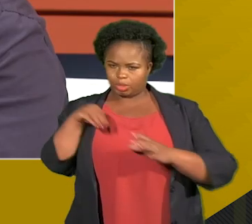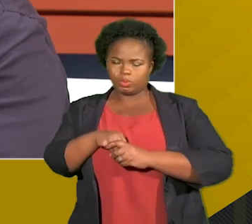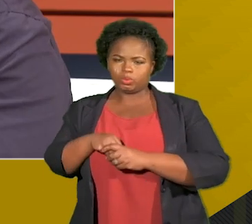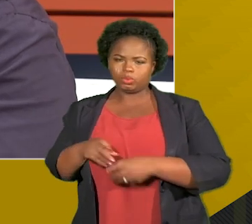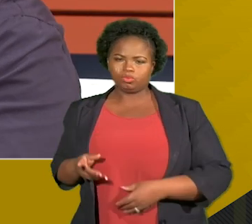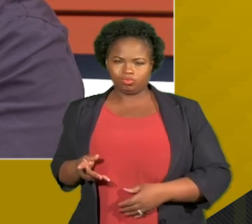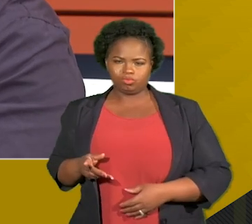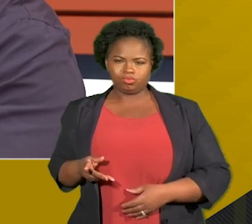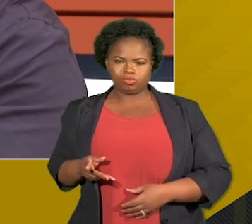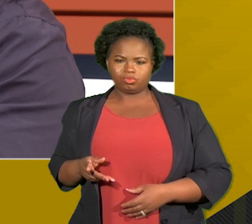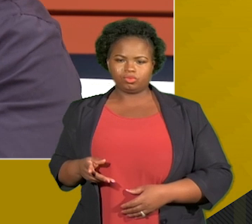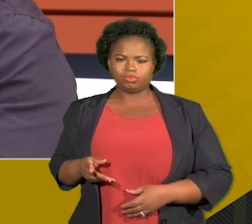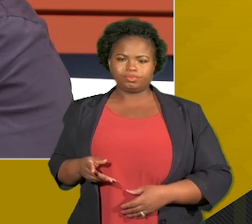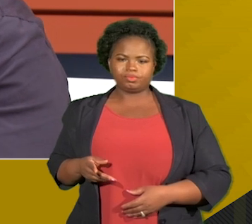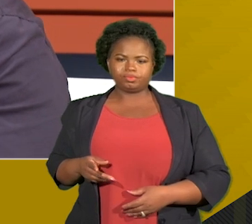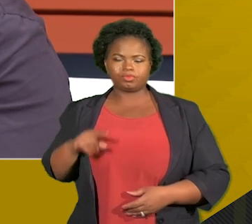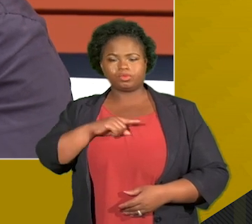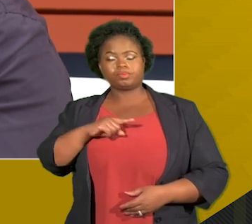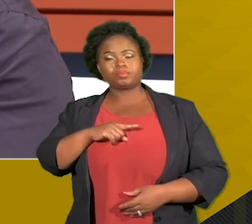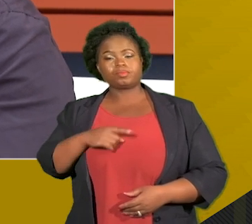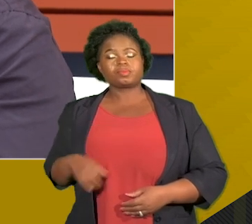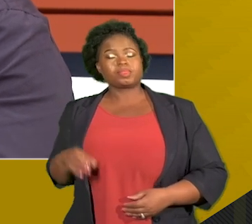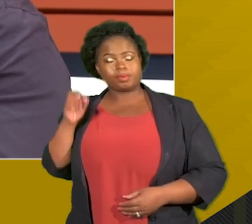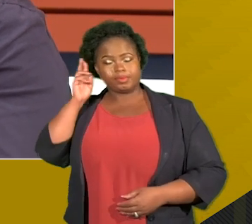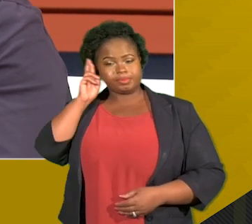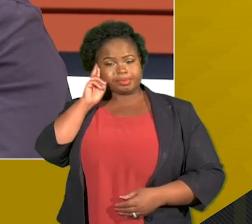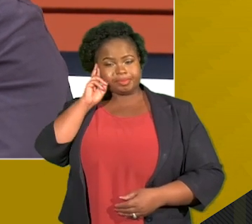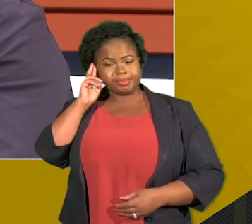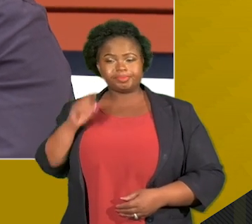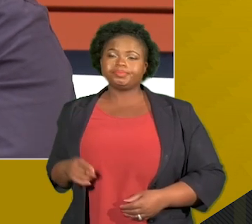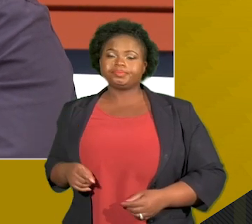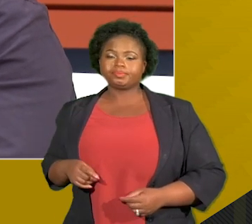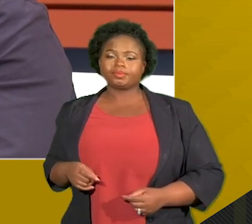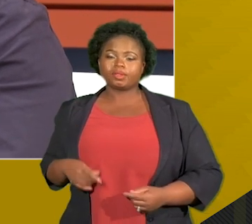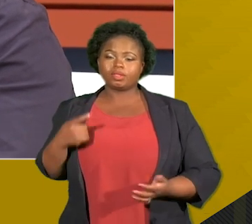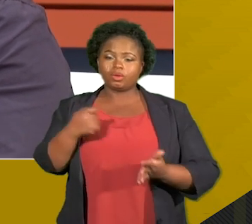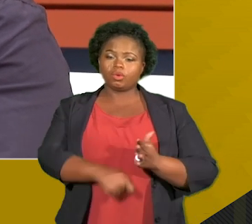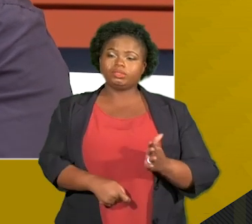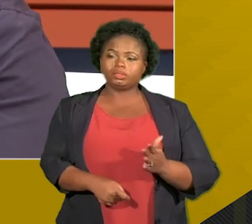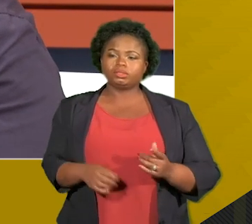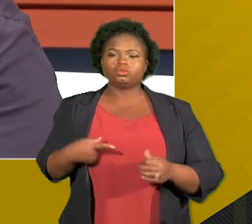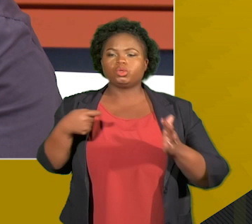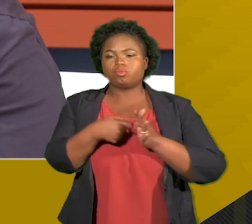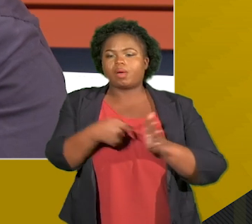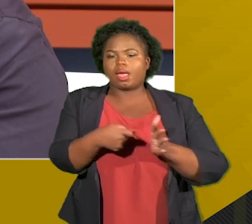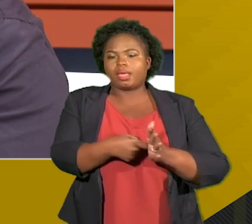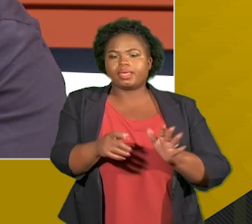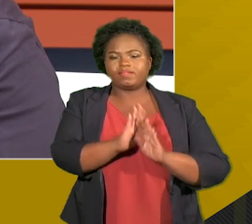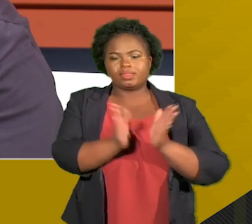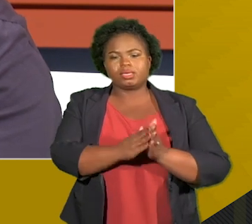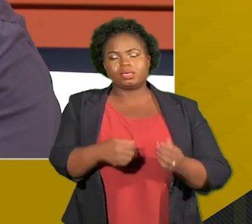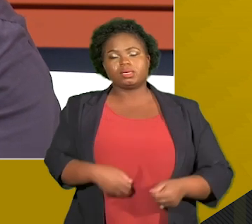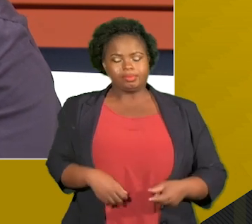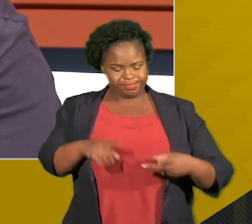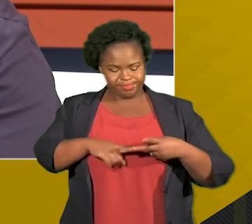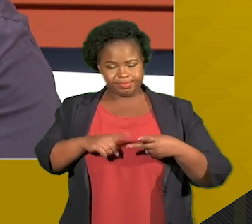that. Okay. So you have to take into account the amount of, I mean, the cost that went into buying your materials. The